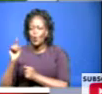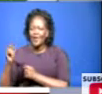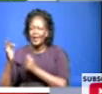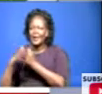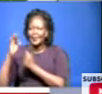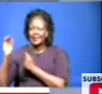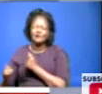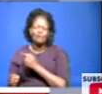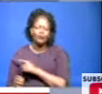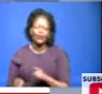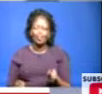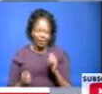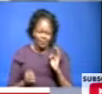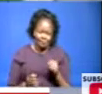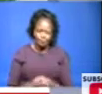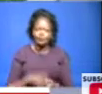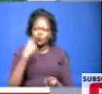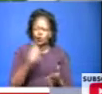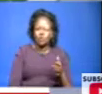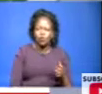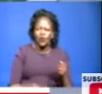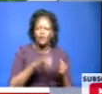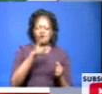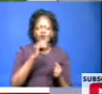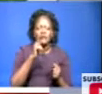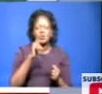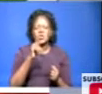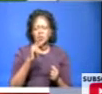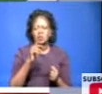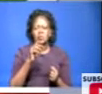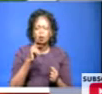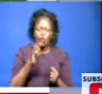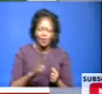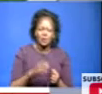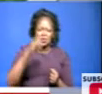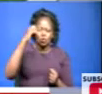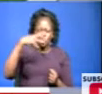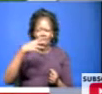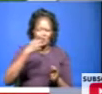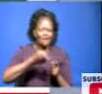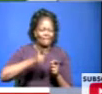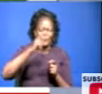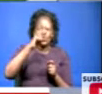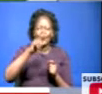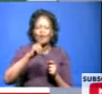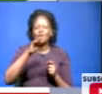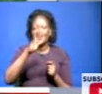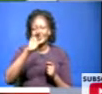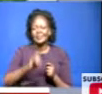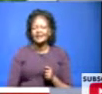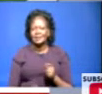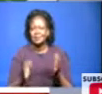1.8% respectively. The price of 50 kilowatts electricity units during the period went up by 2.4%,